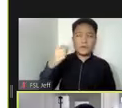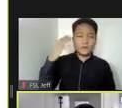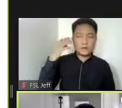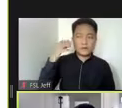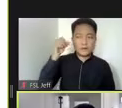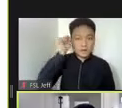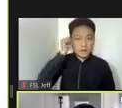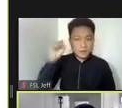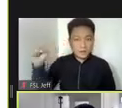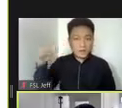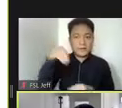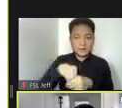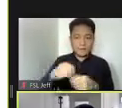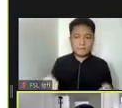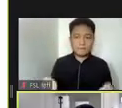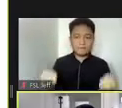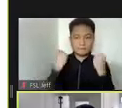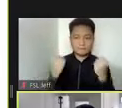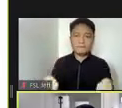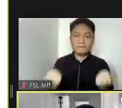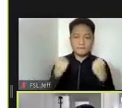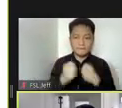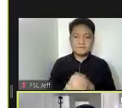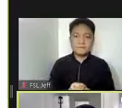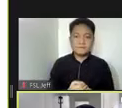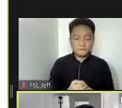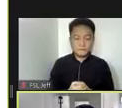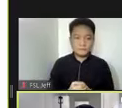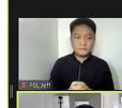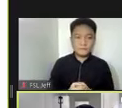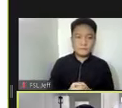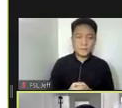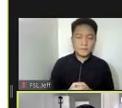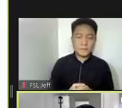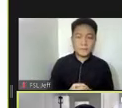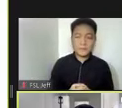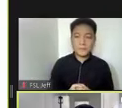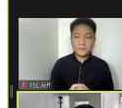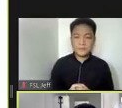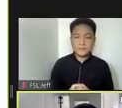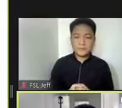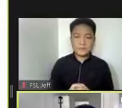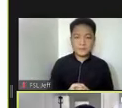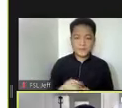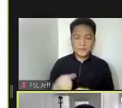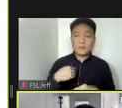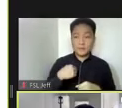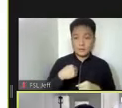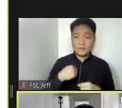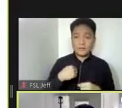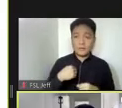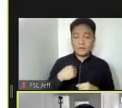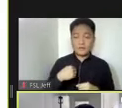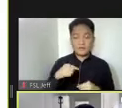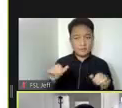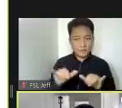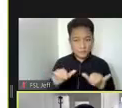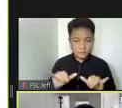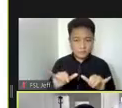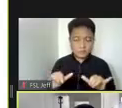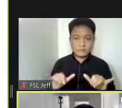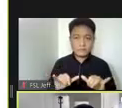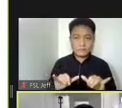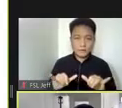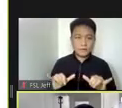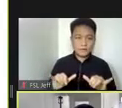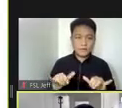Captain A also is into Ironman. We have a relay team in Cebu. Our member is